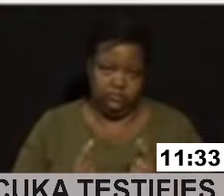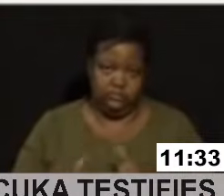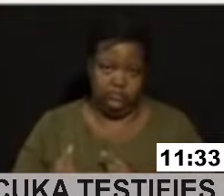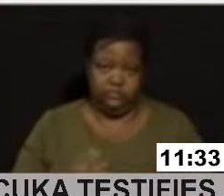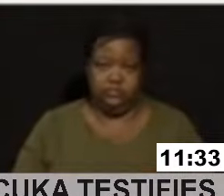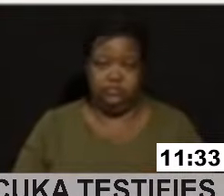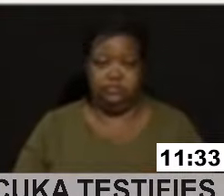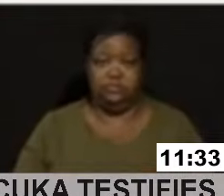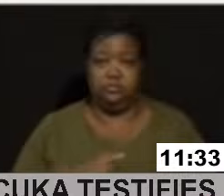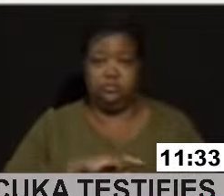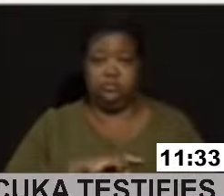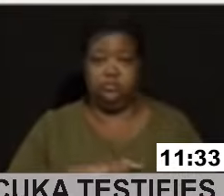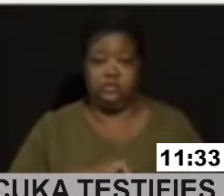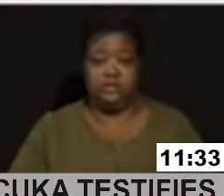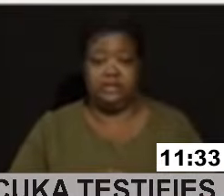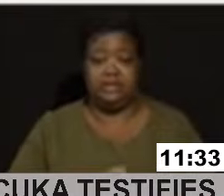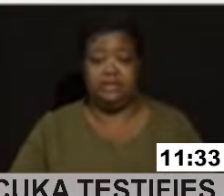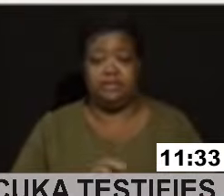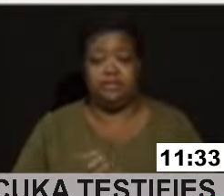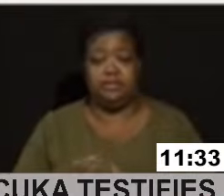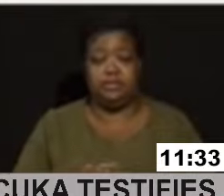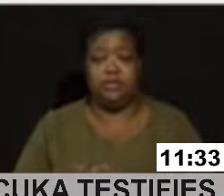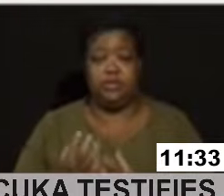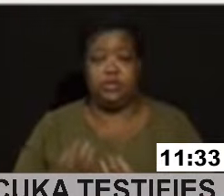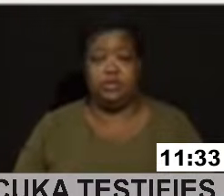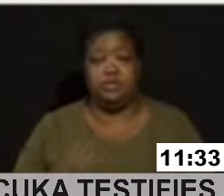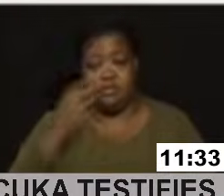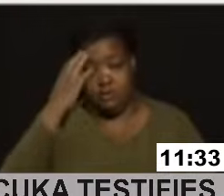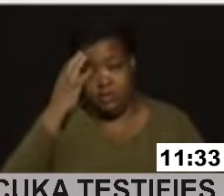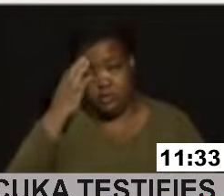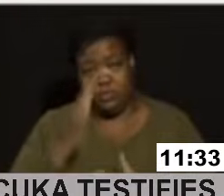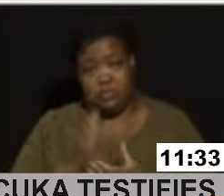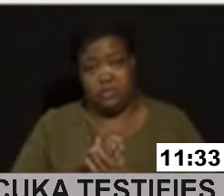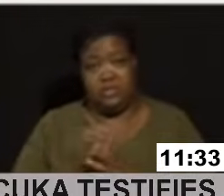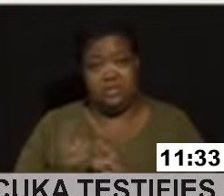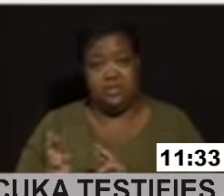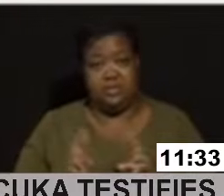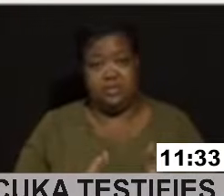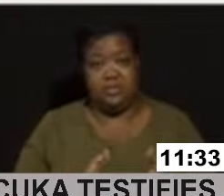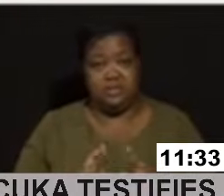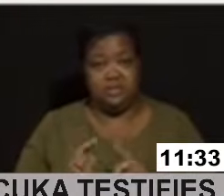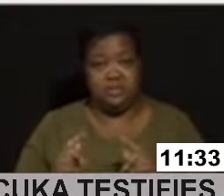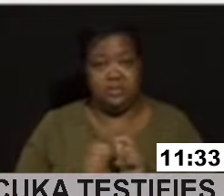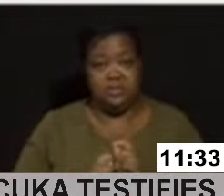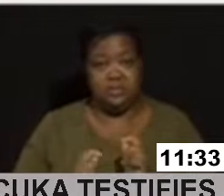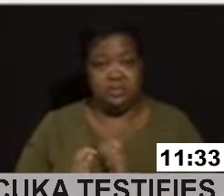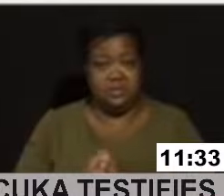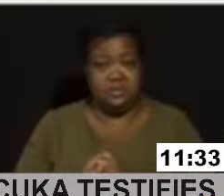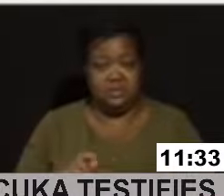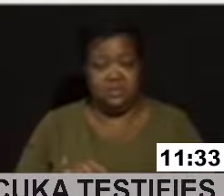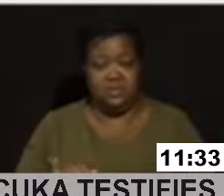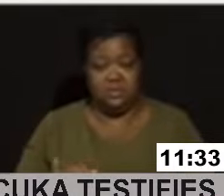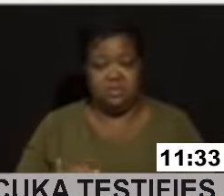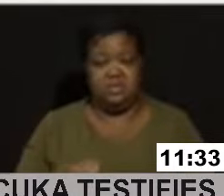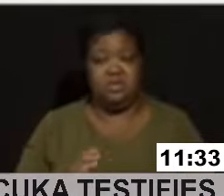Because I needed to have a record and know which cases were ready for prosecution, which cases needed to be further investigated,